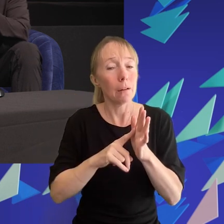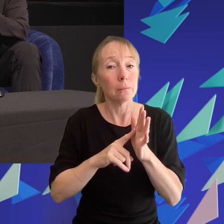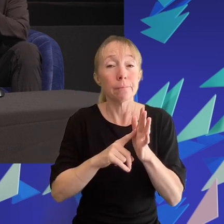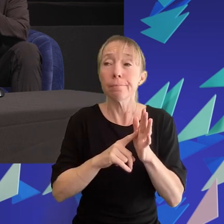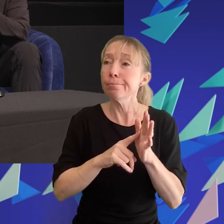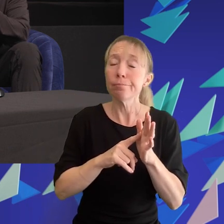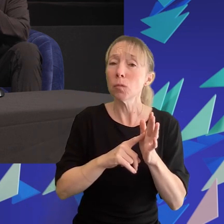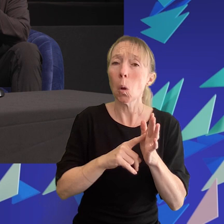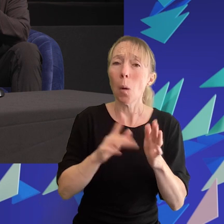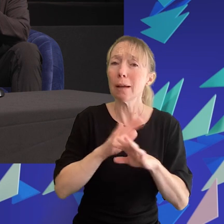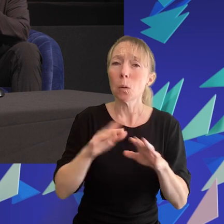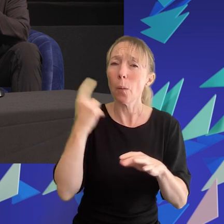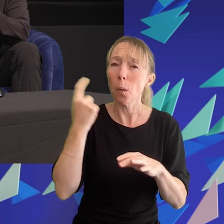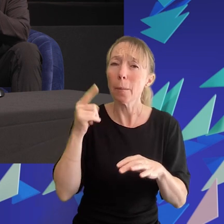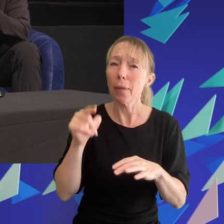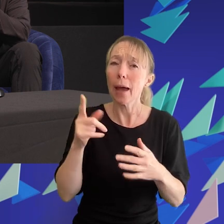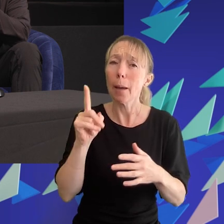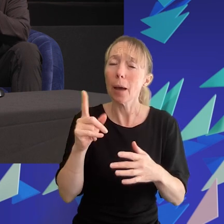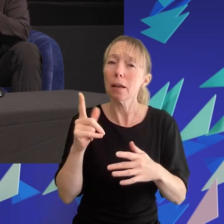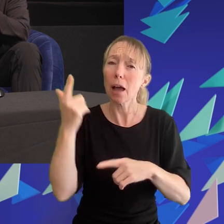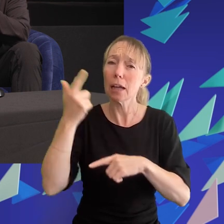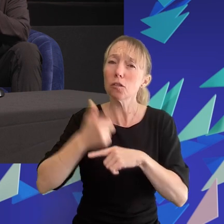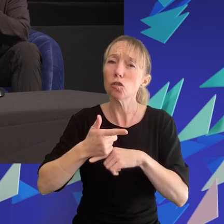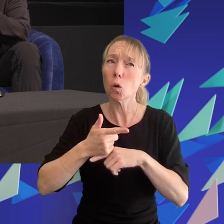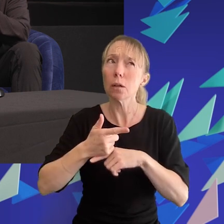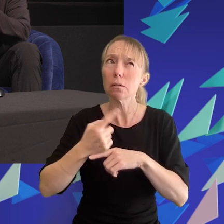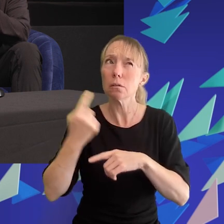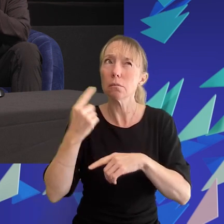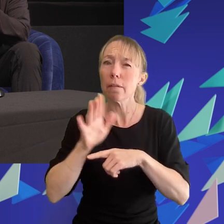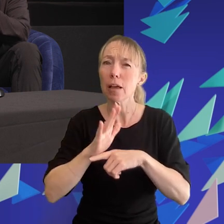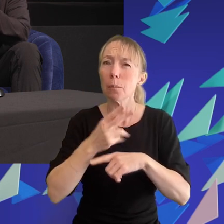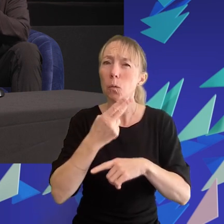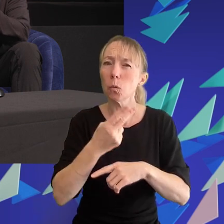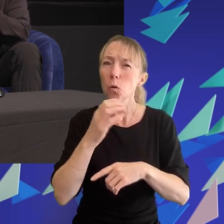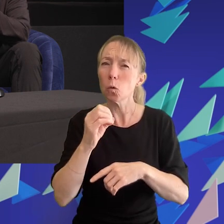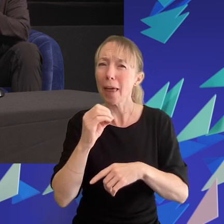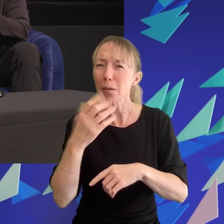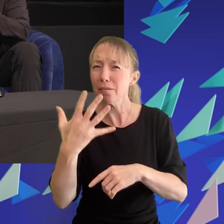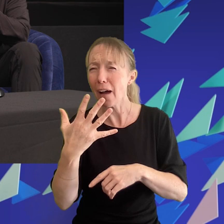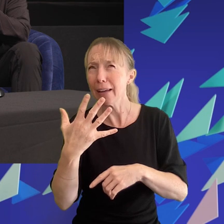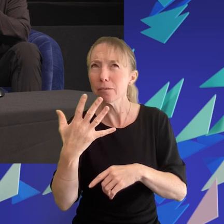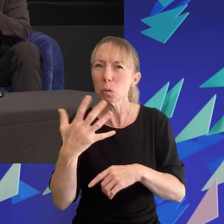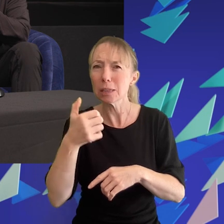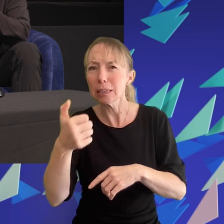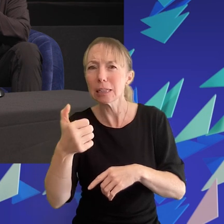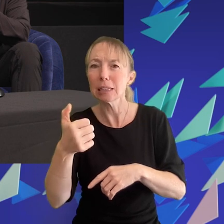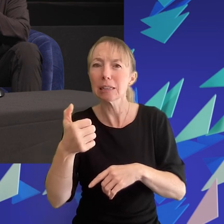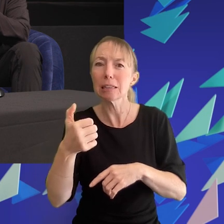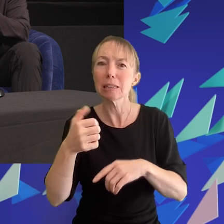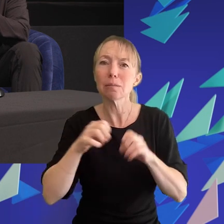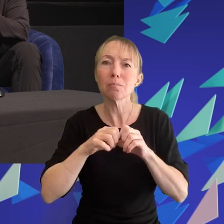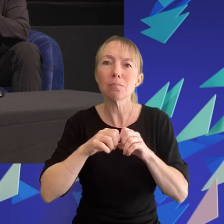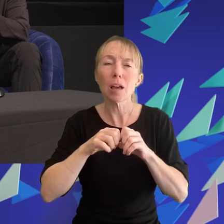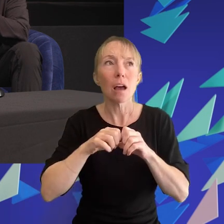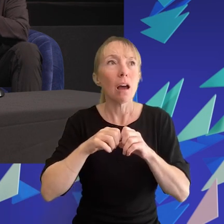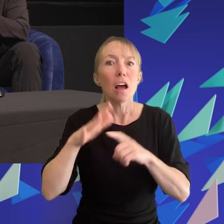haven't reflected on that, but I guess I shot this film in 2005, 6. So obviously social media,